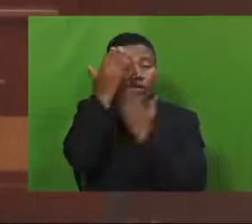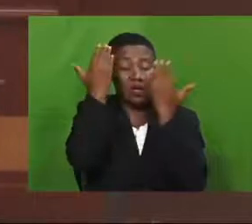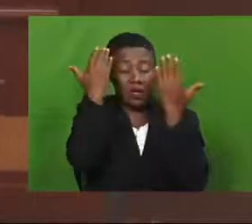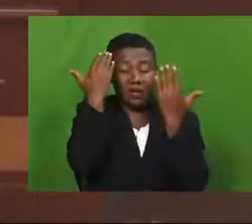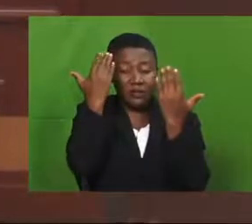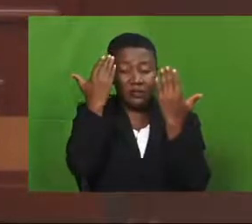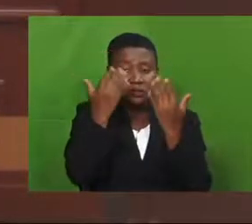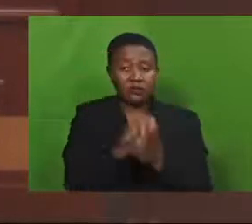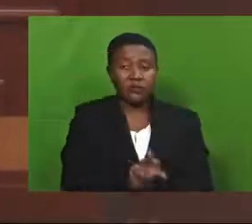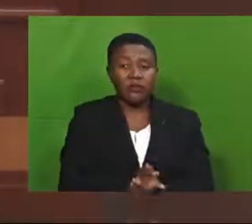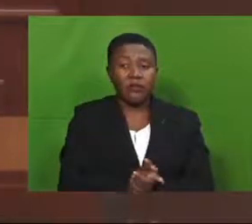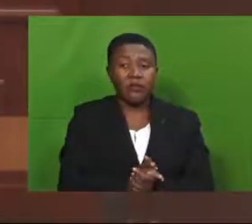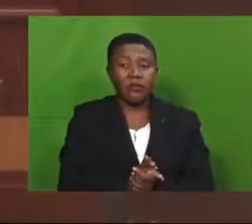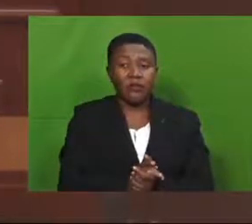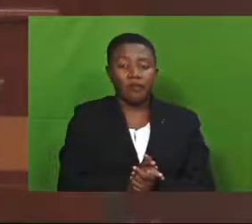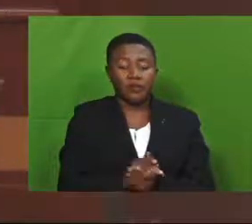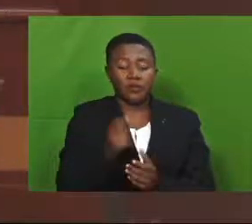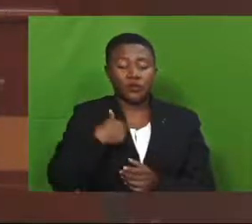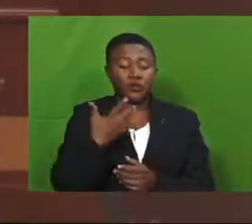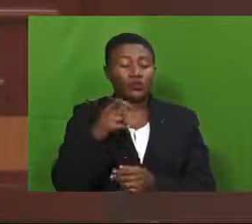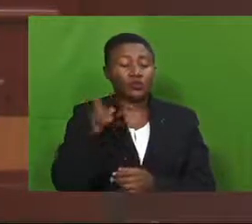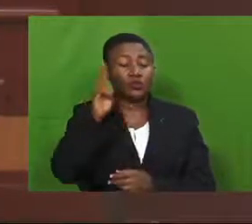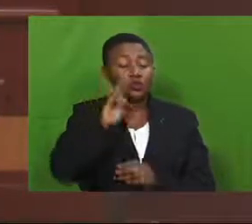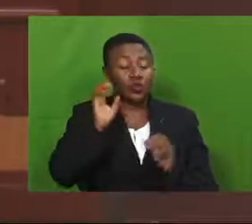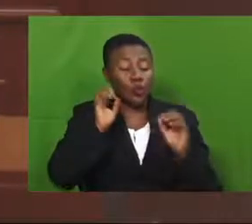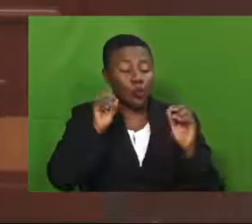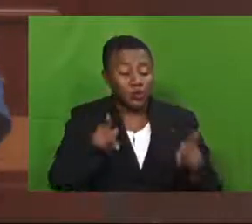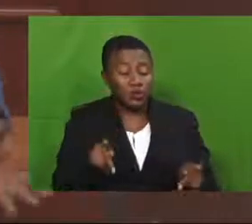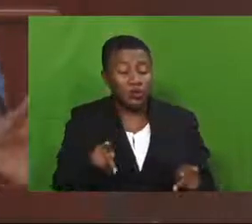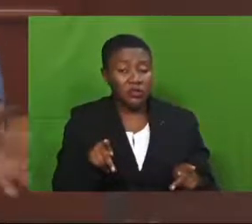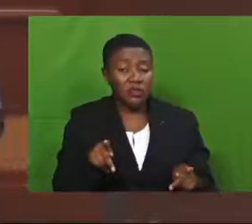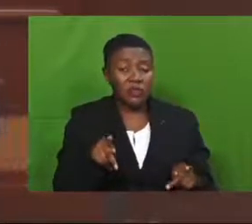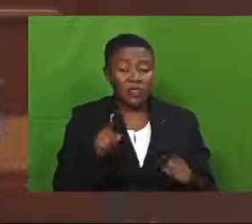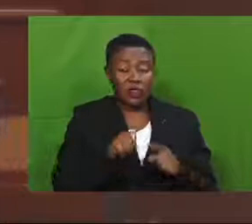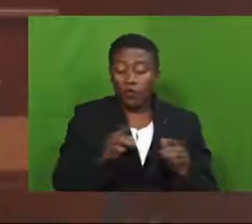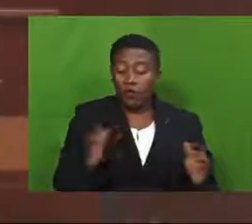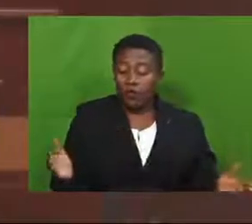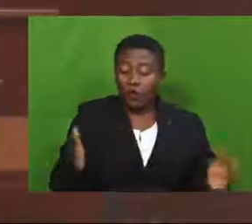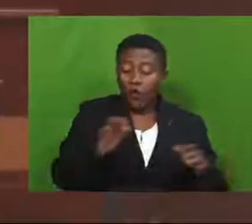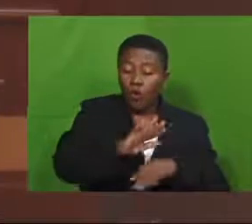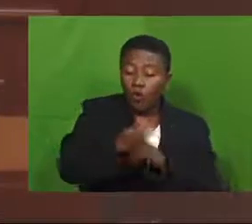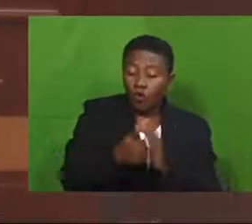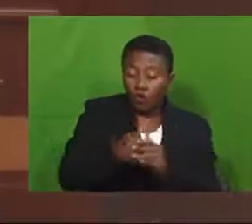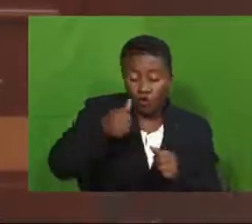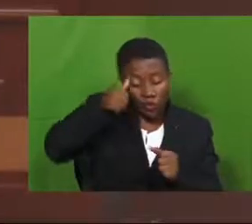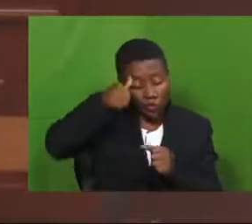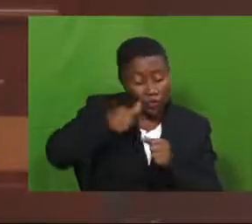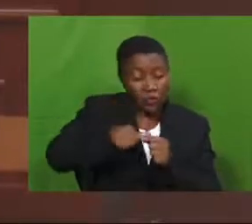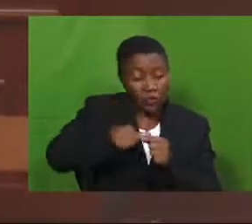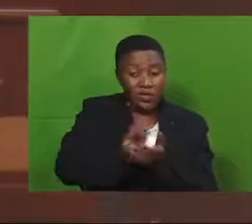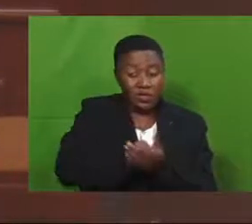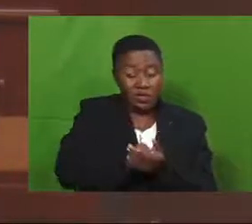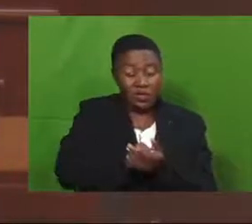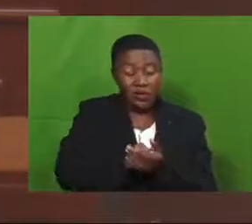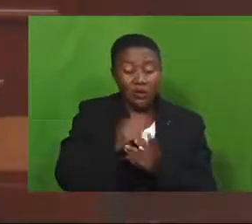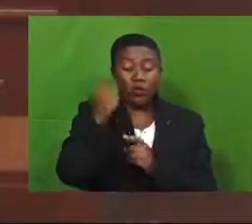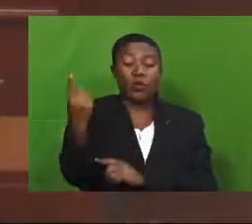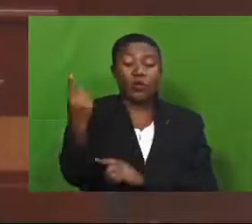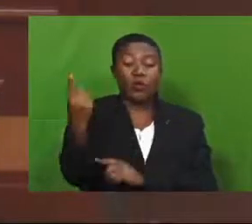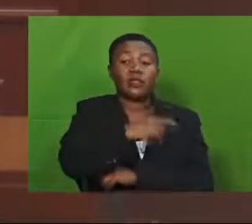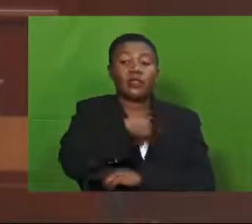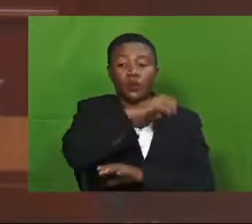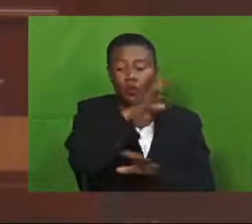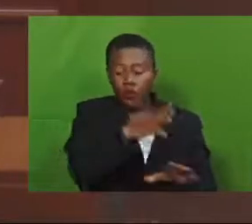ta'ala. And we want to use the opportunity also to urge all of us to be reminded that there is a day we will live no